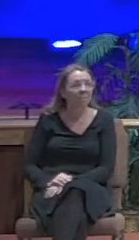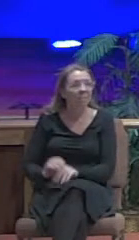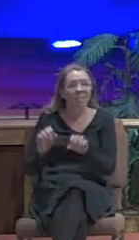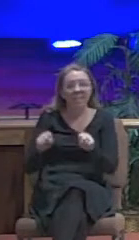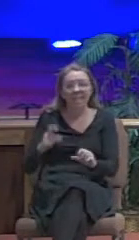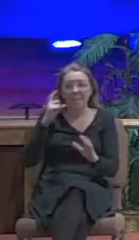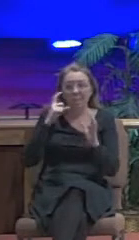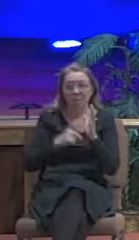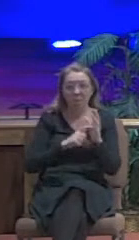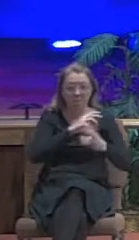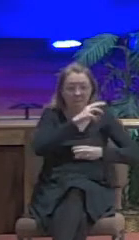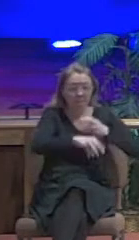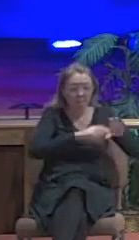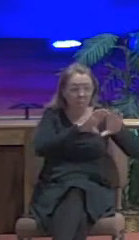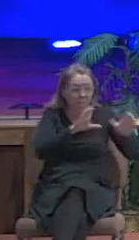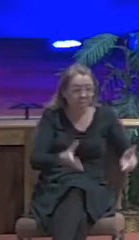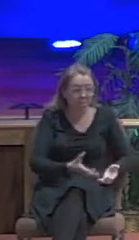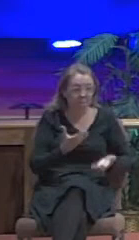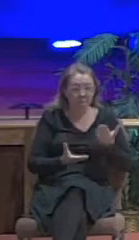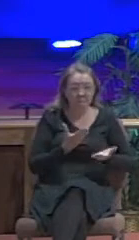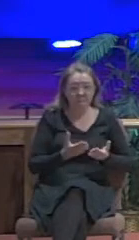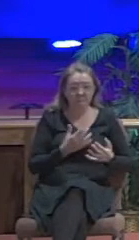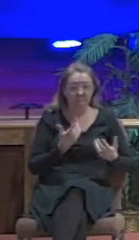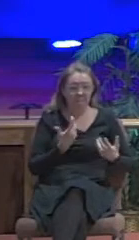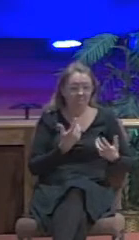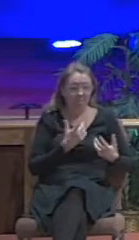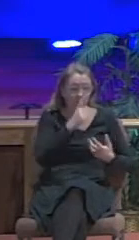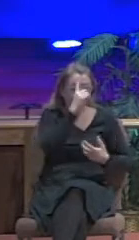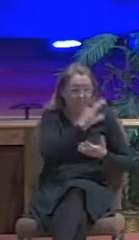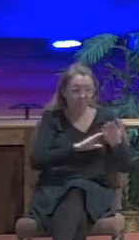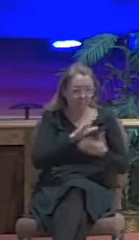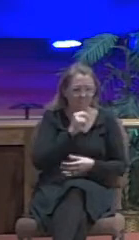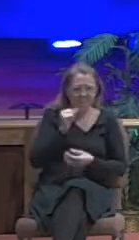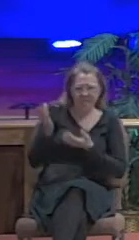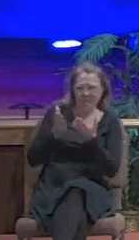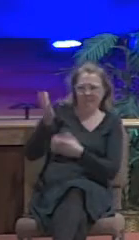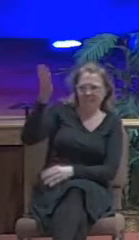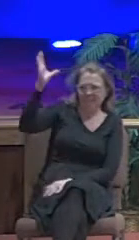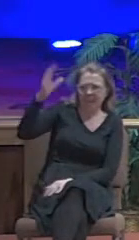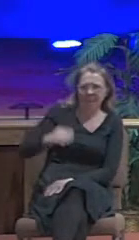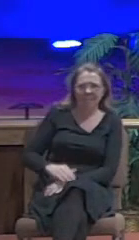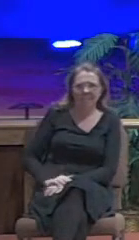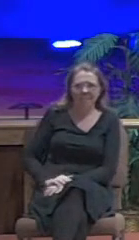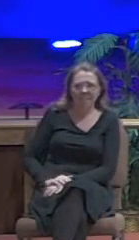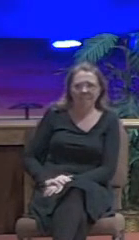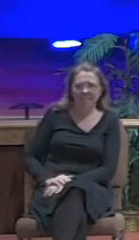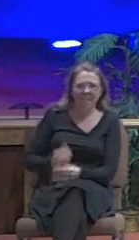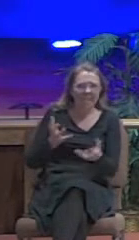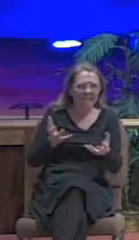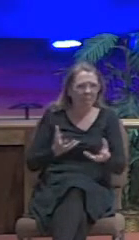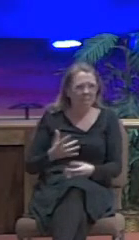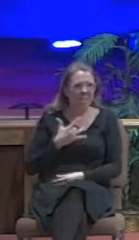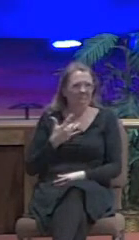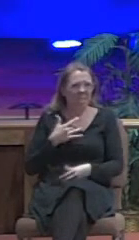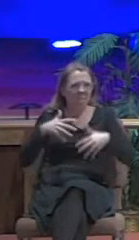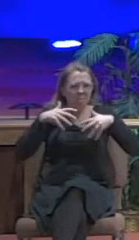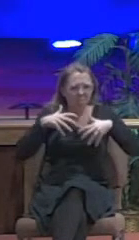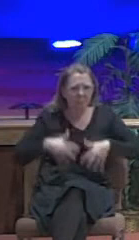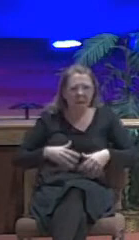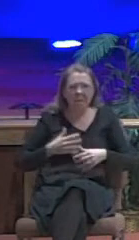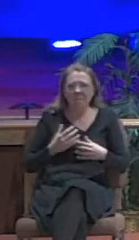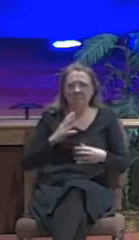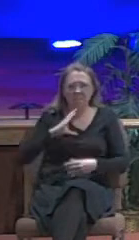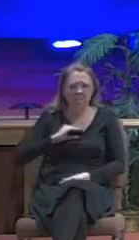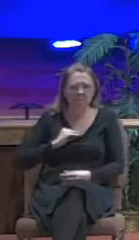that? They'll say, I'm not serving that kind of God. He wants us to be depressed, discouraged, and cry all day long. Doesn't sound like a happy thing to